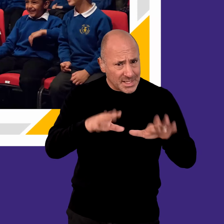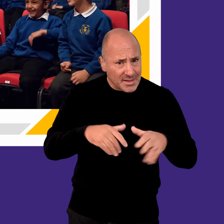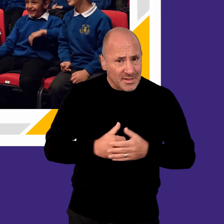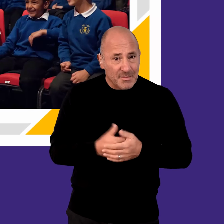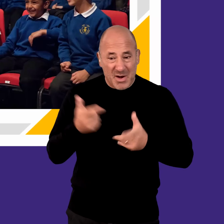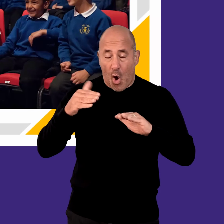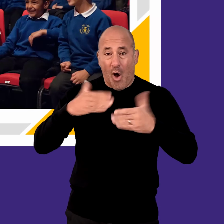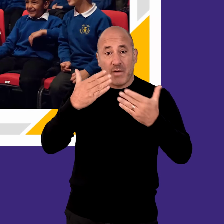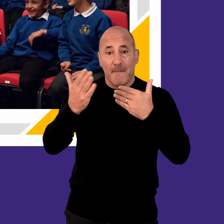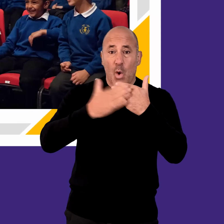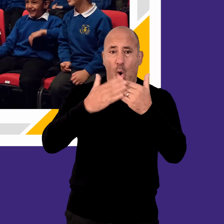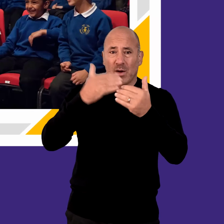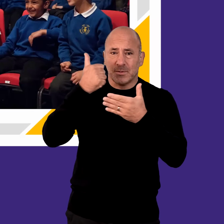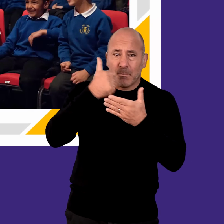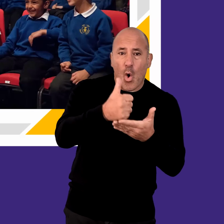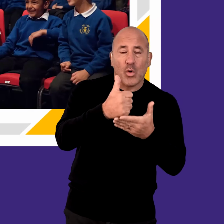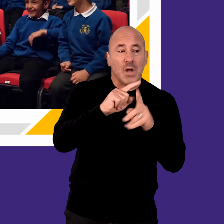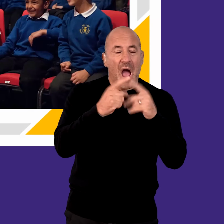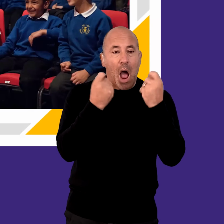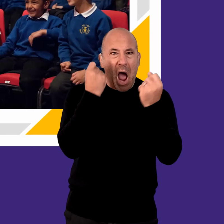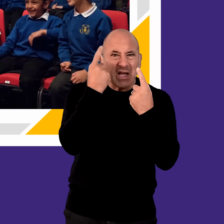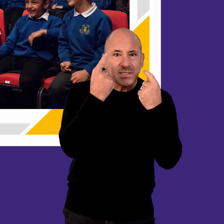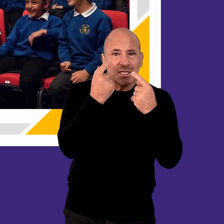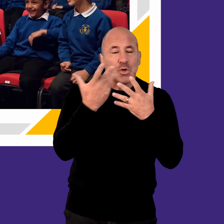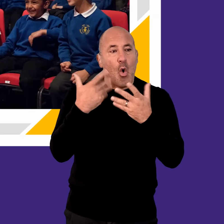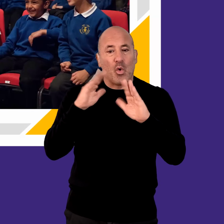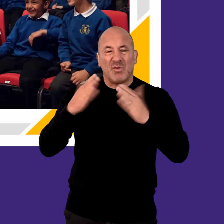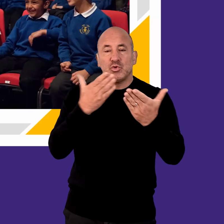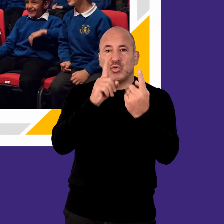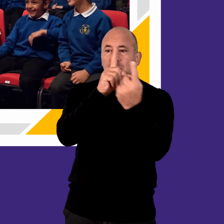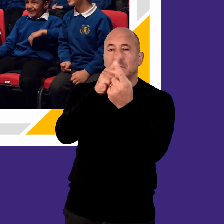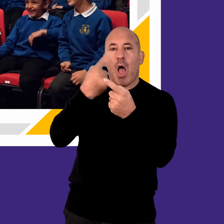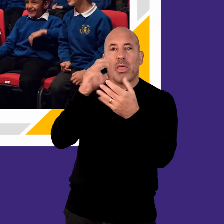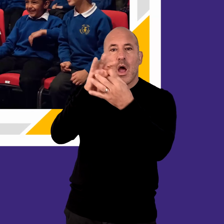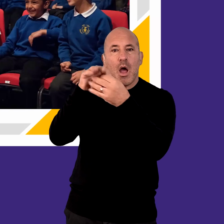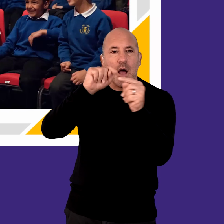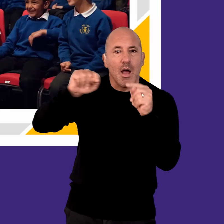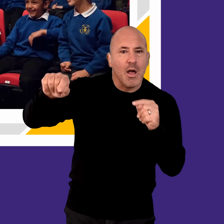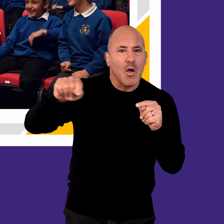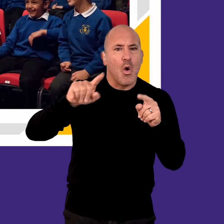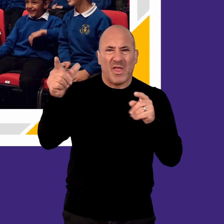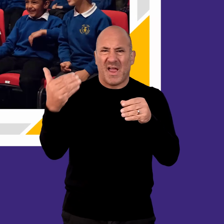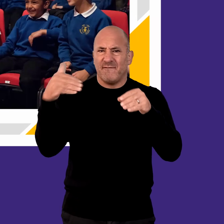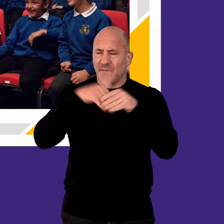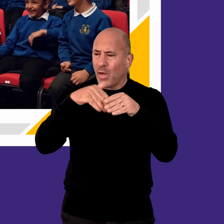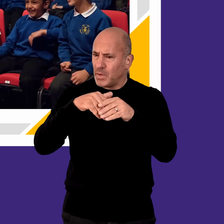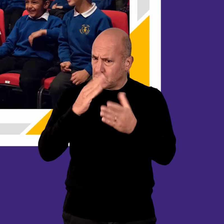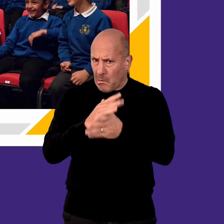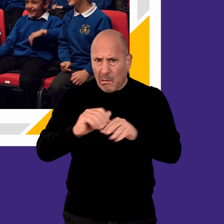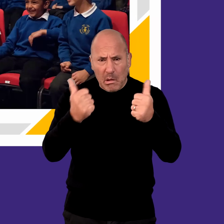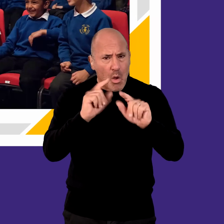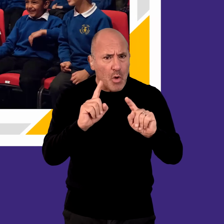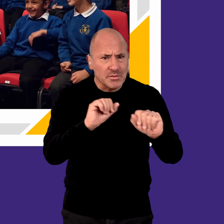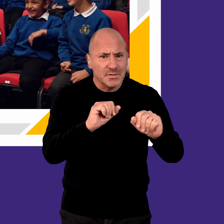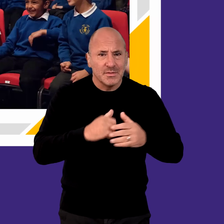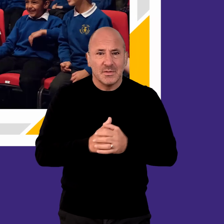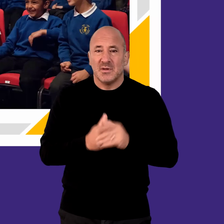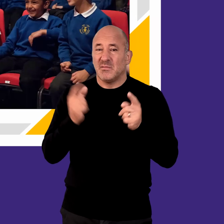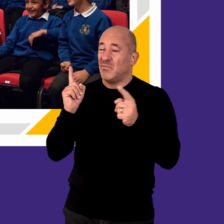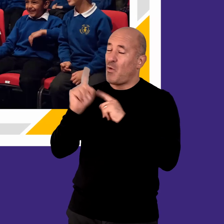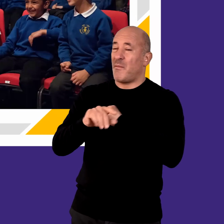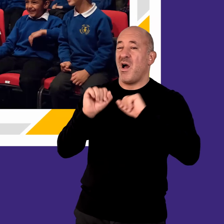these partnership endeavors? Have they offered any further support in making suggestions or introductions? And is their